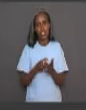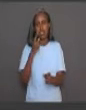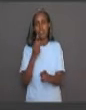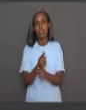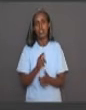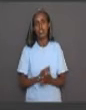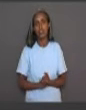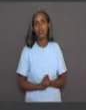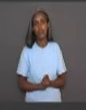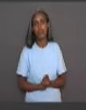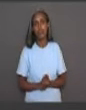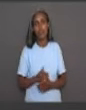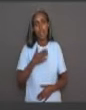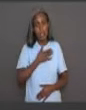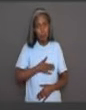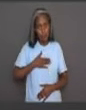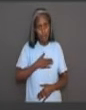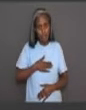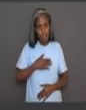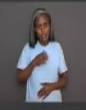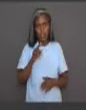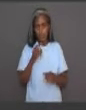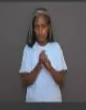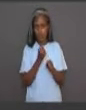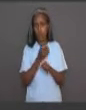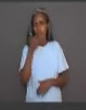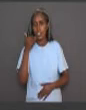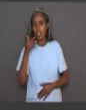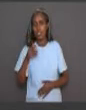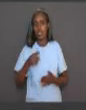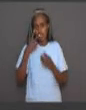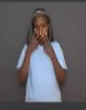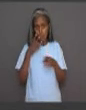assertion. Please do your best, and I will see you